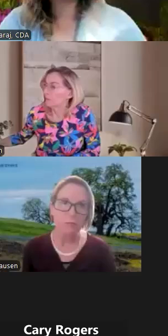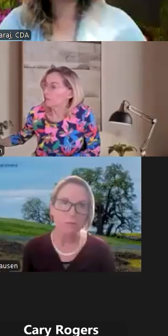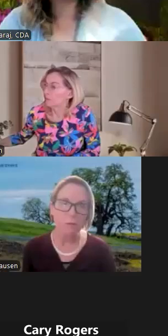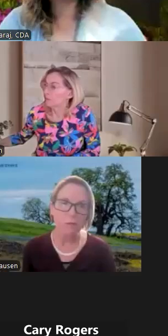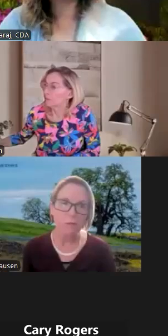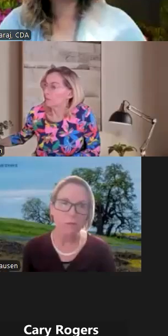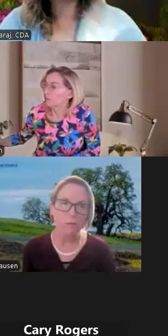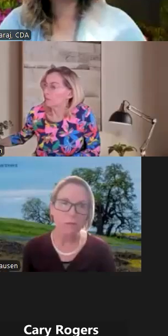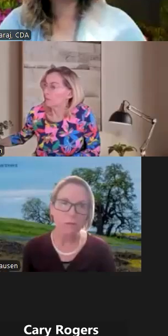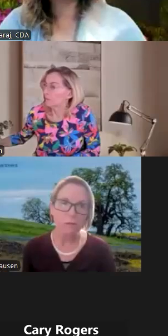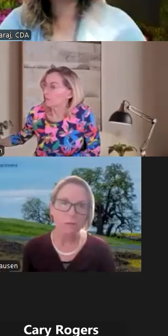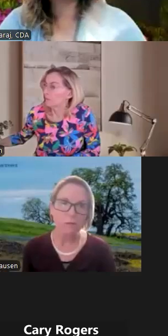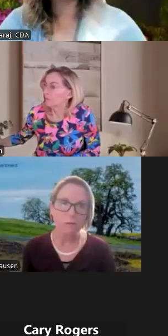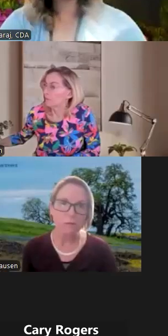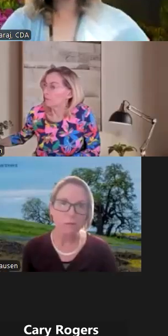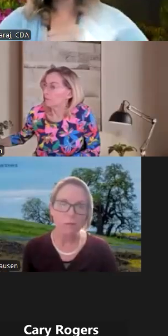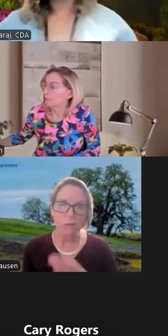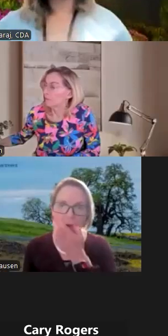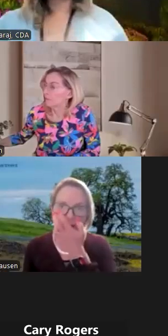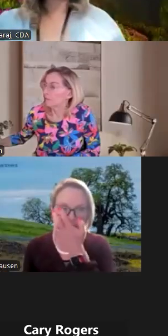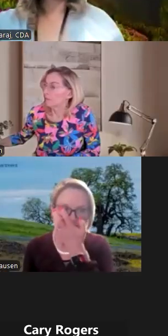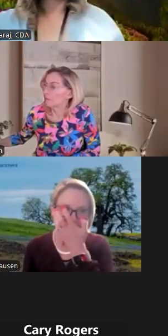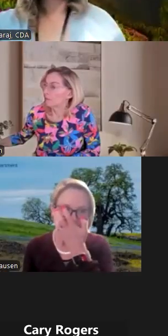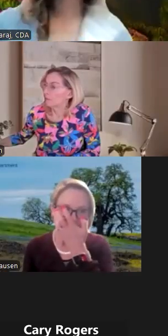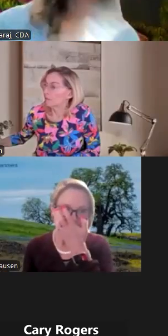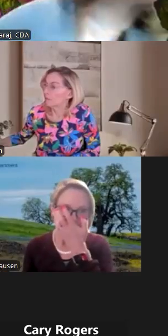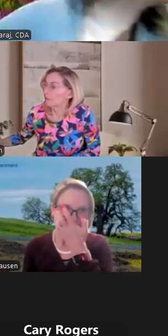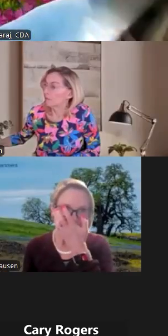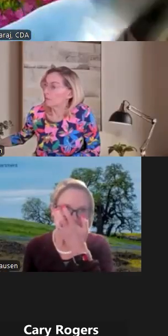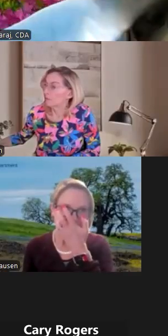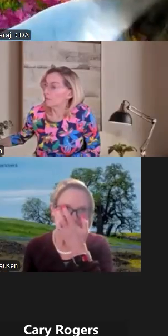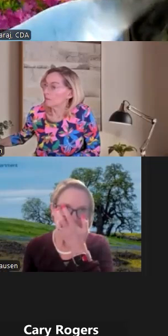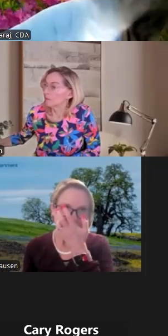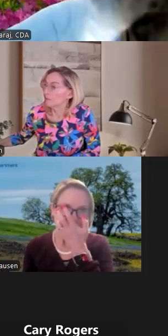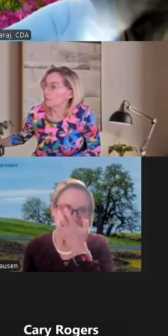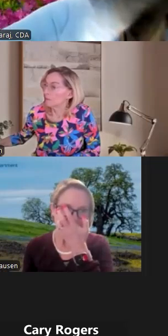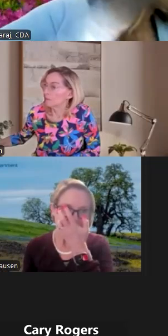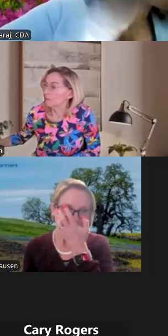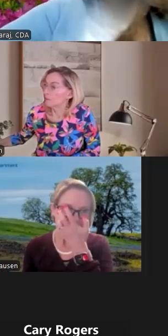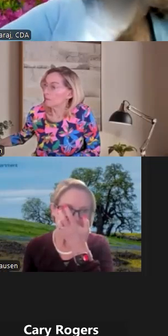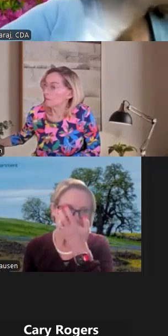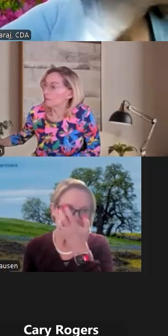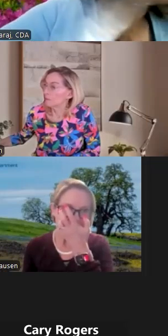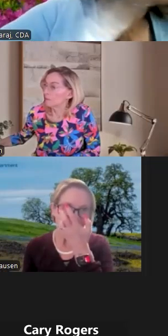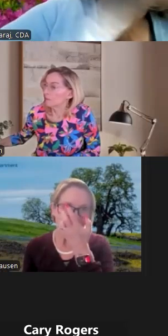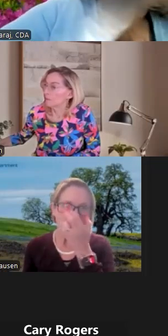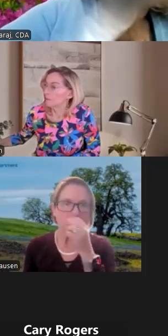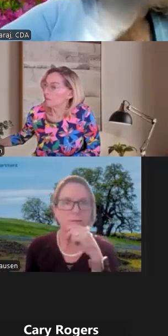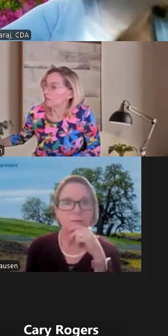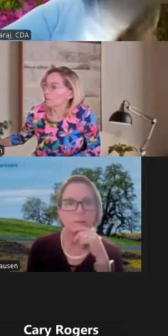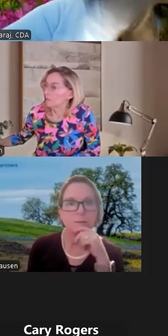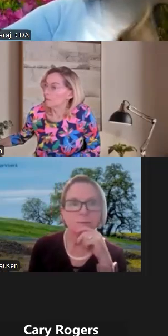Hi, Celine, I do. So the programmatic work, most of the programmatic work is expected to